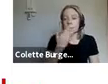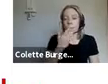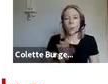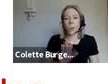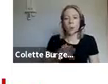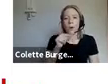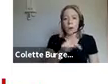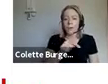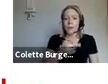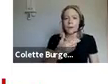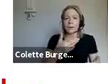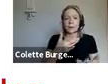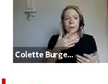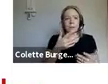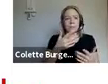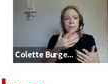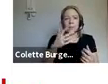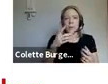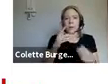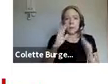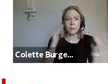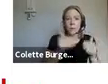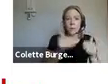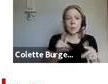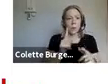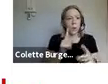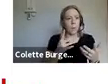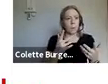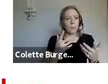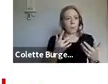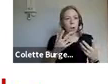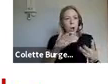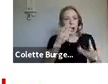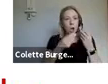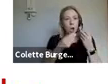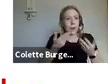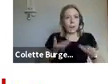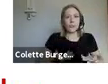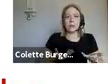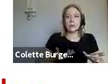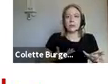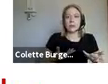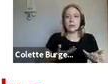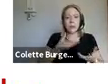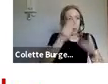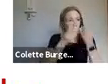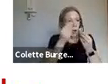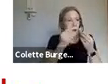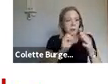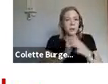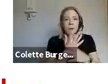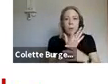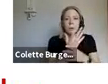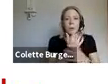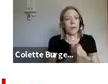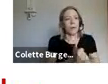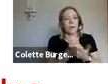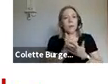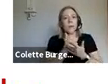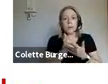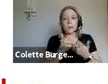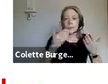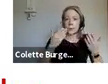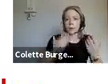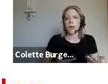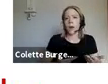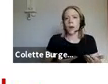also about being and thriving in the present. So learning and development enhances their childhood that's lived now.